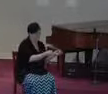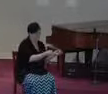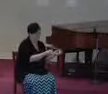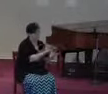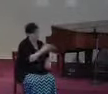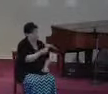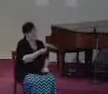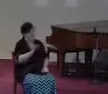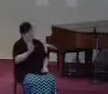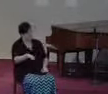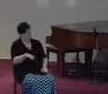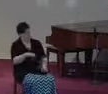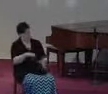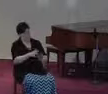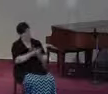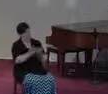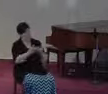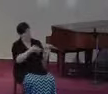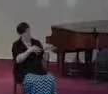It describes